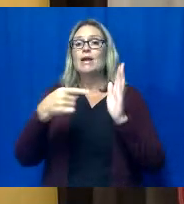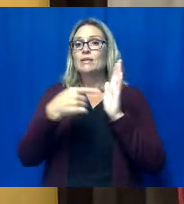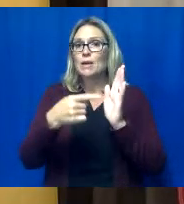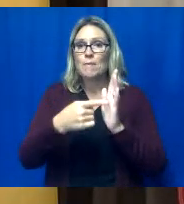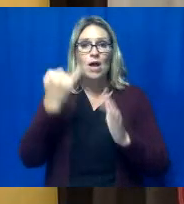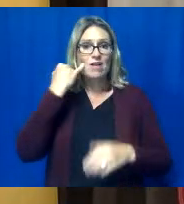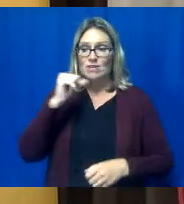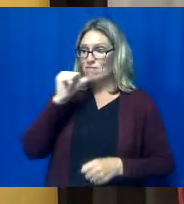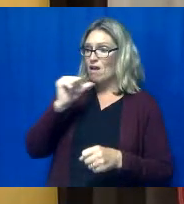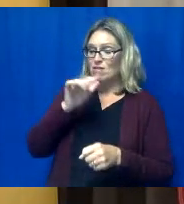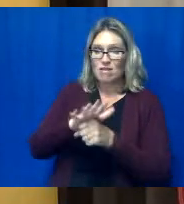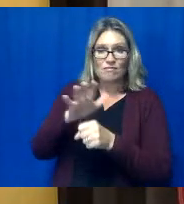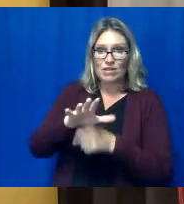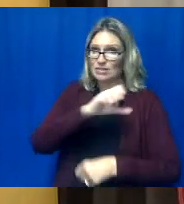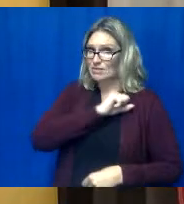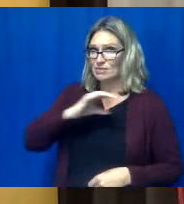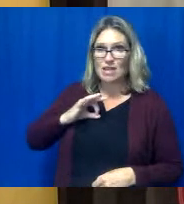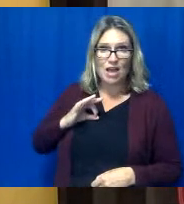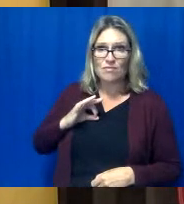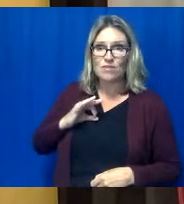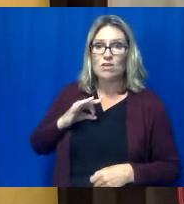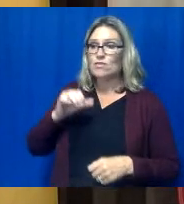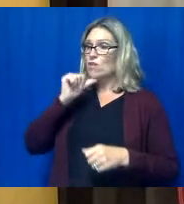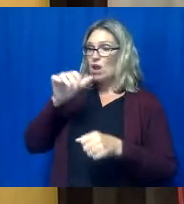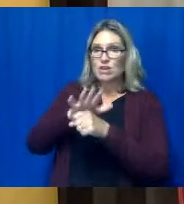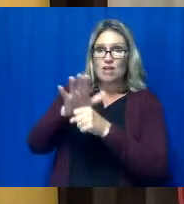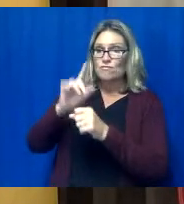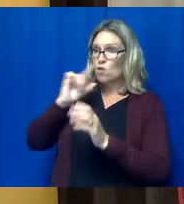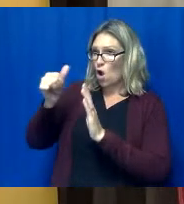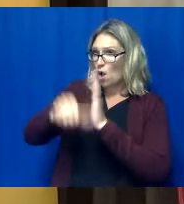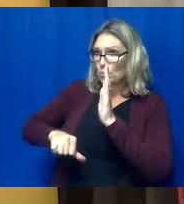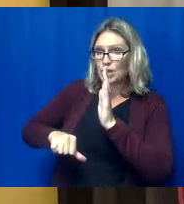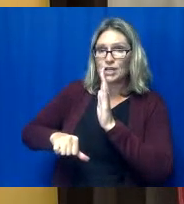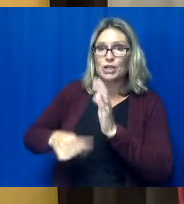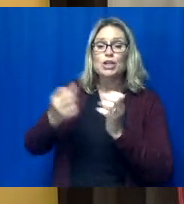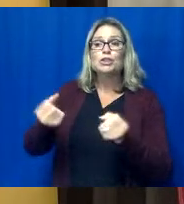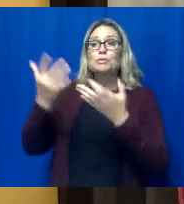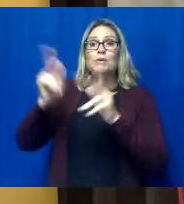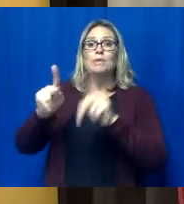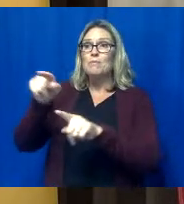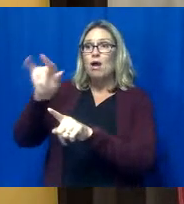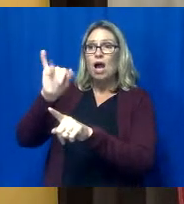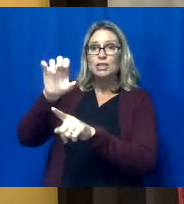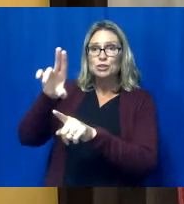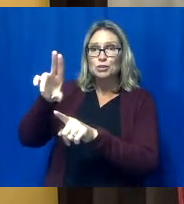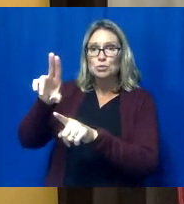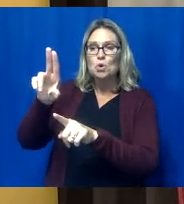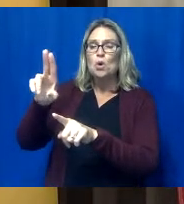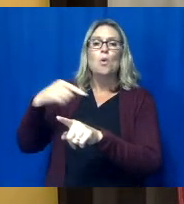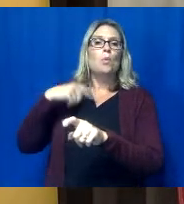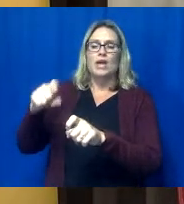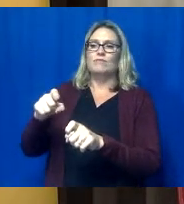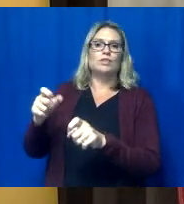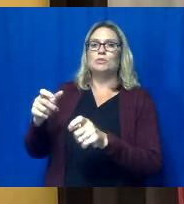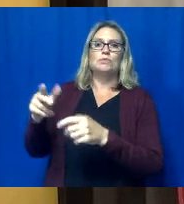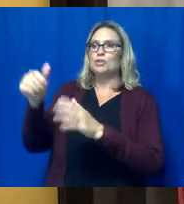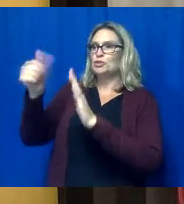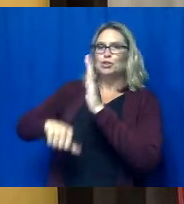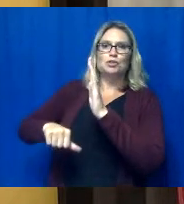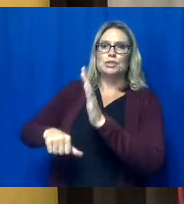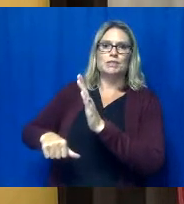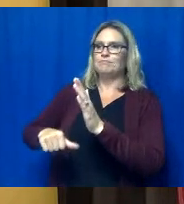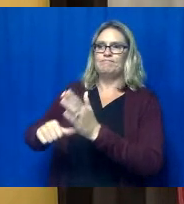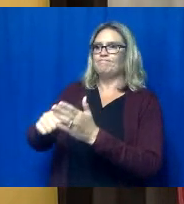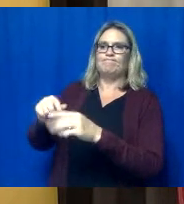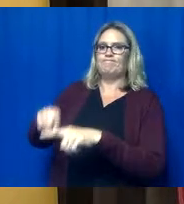staff to manage an operating room, if there are too many people in our ICUs, we have to turn down our surgery.